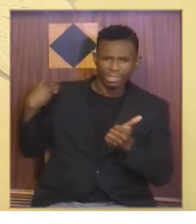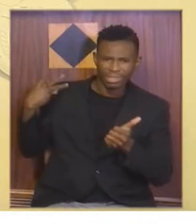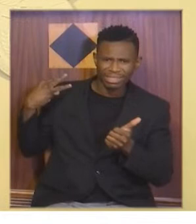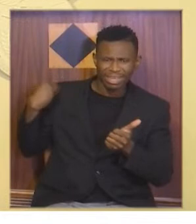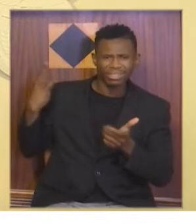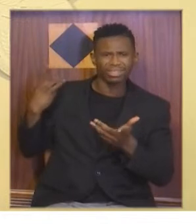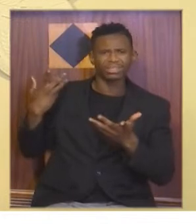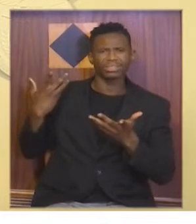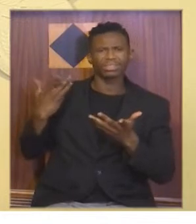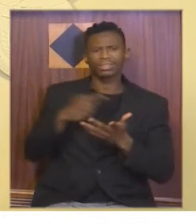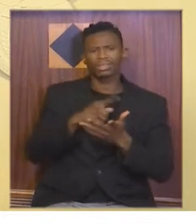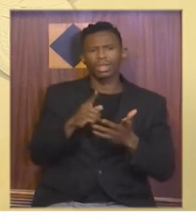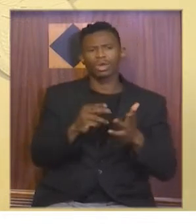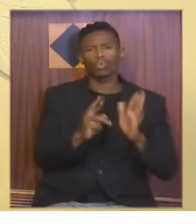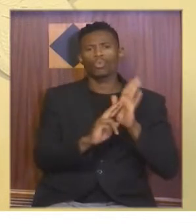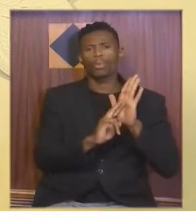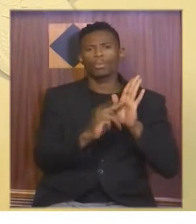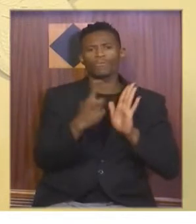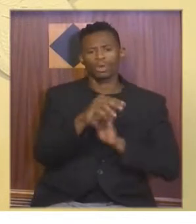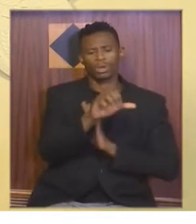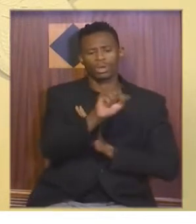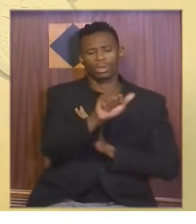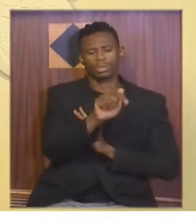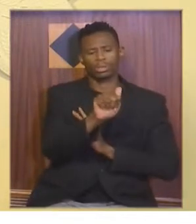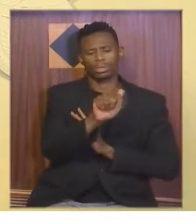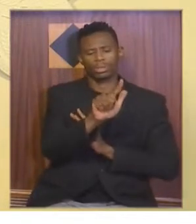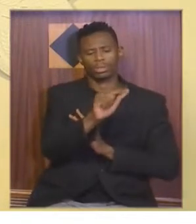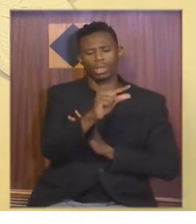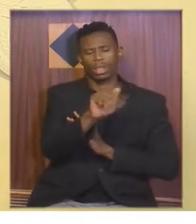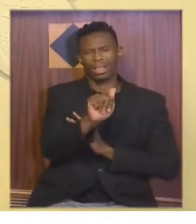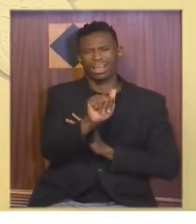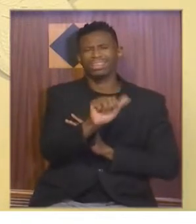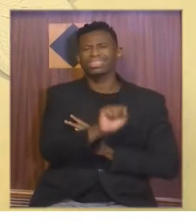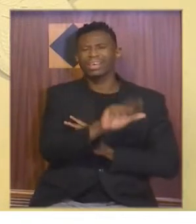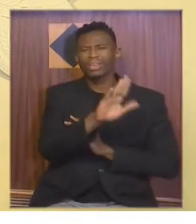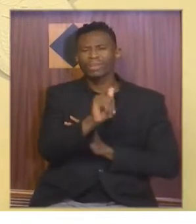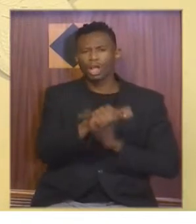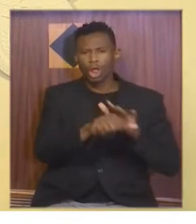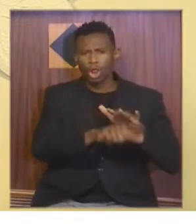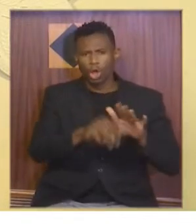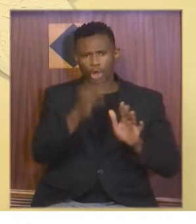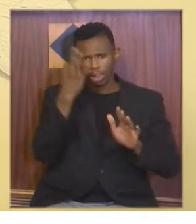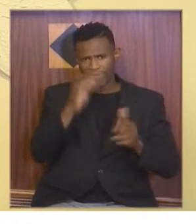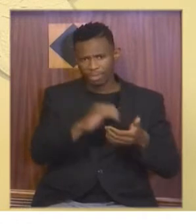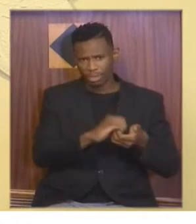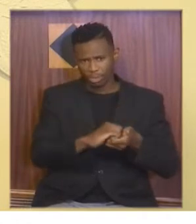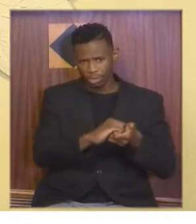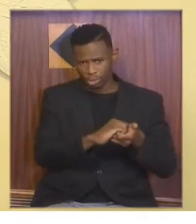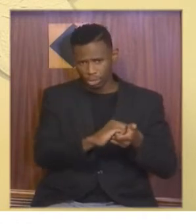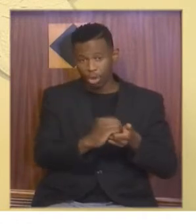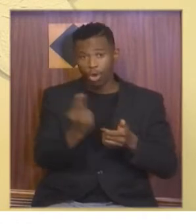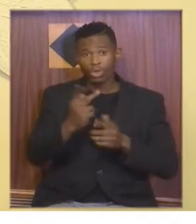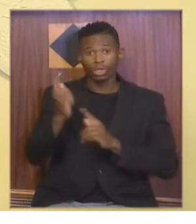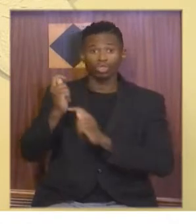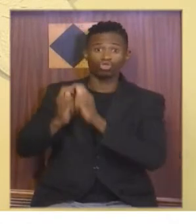of SALGA, the South African Local Government Association, as well as our traditional